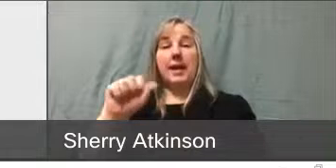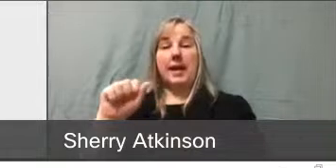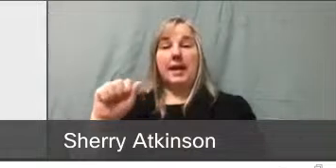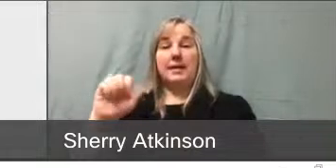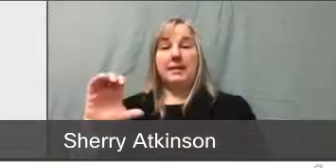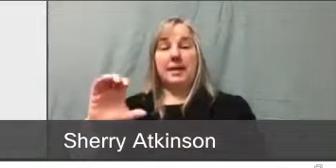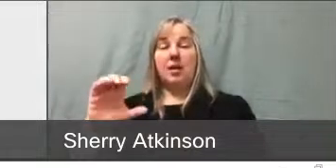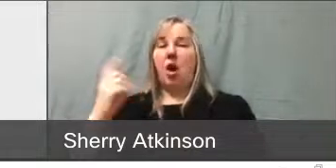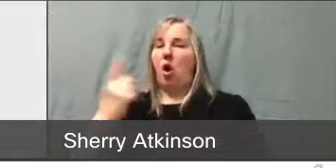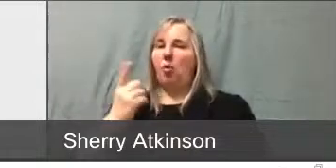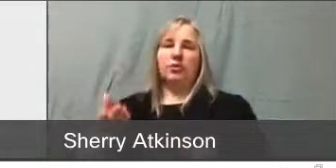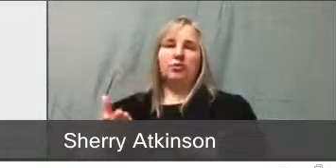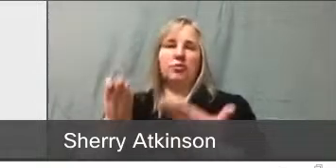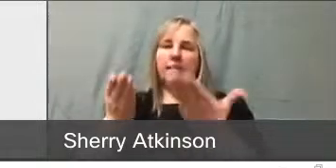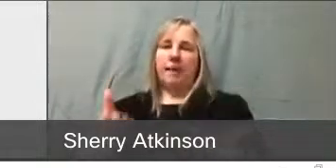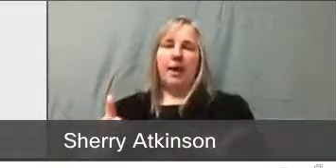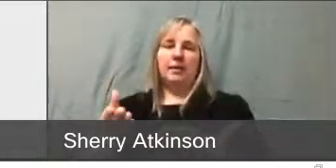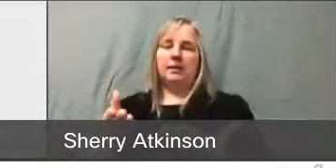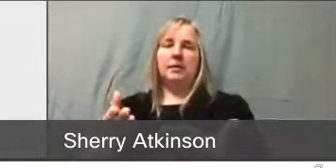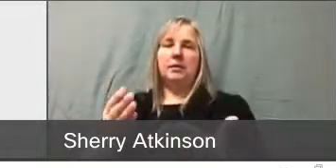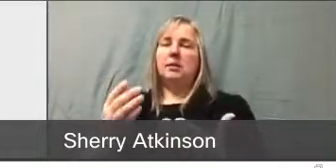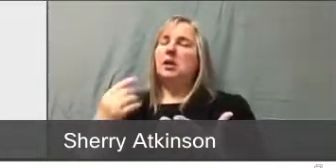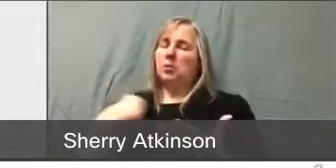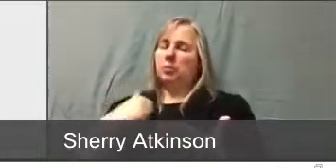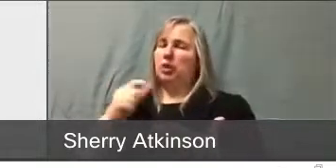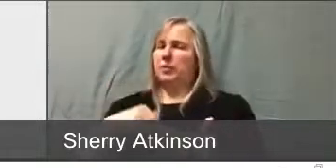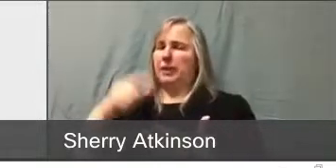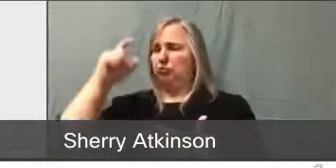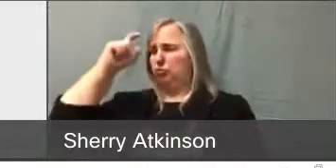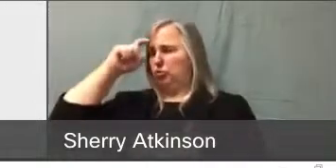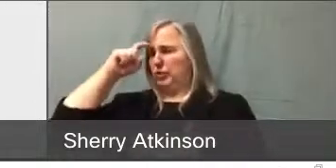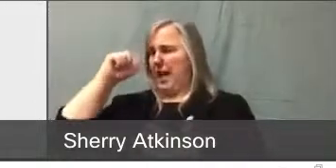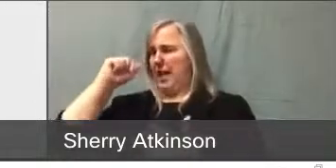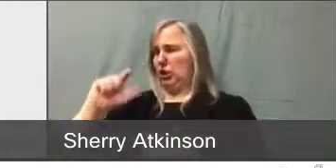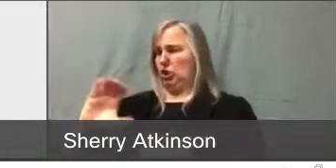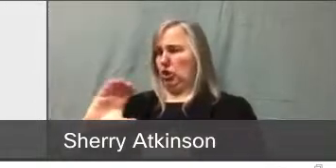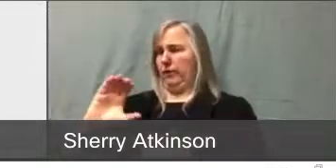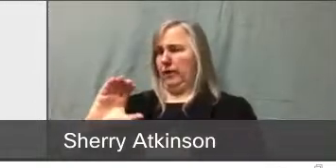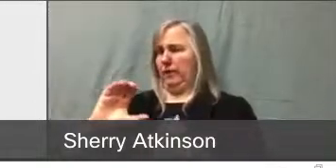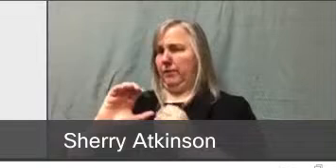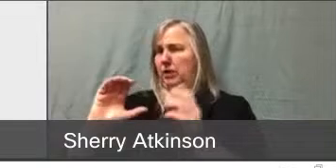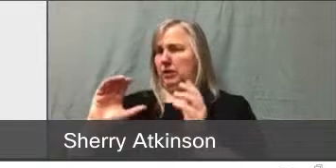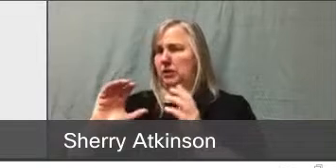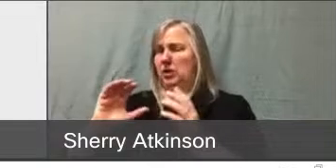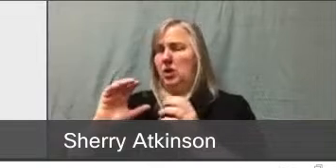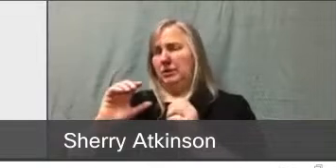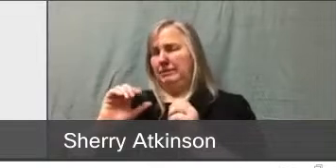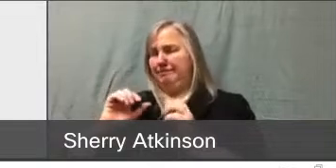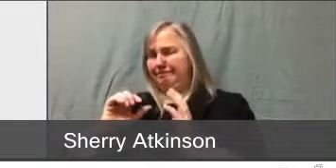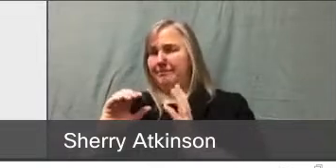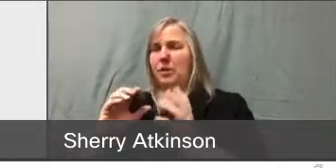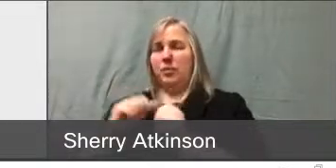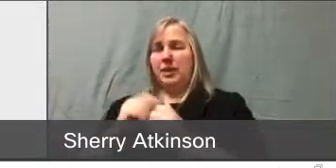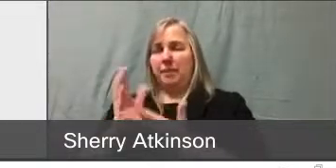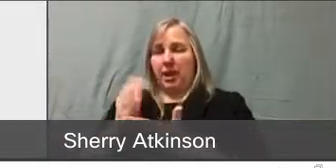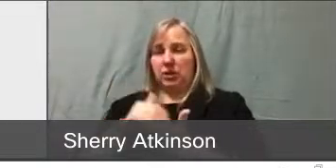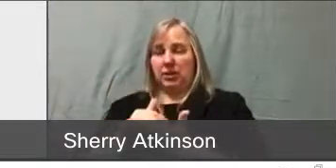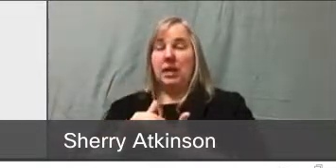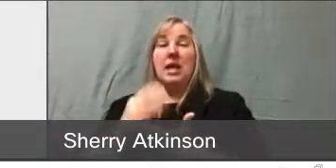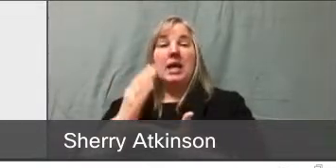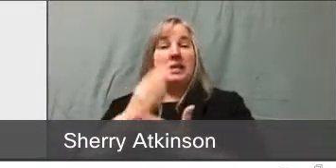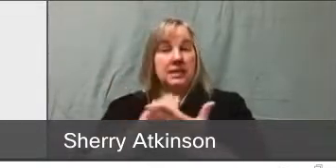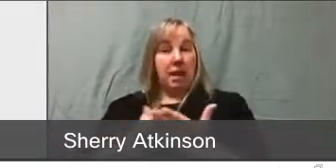always recommended, being more prudent and conservative in the budgeting. Some have accused us in the past of lowballing,